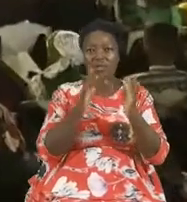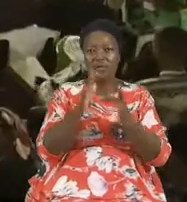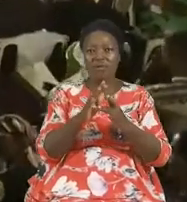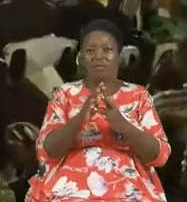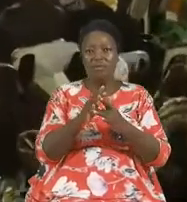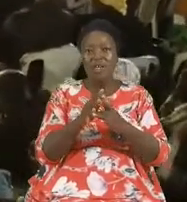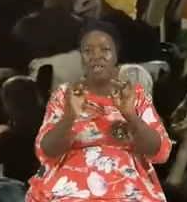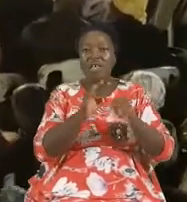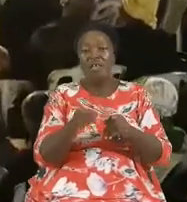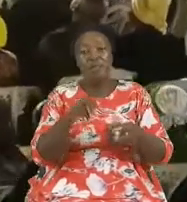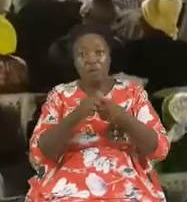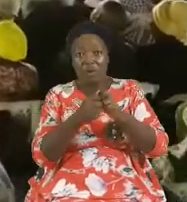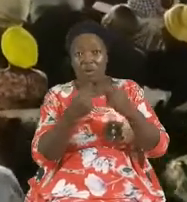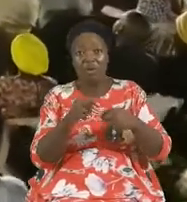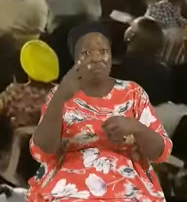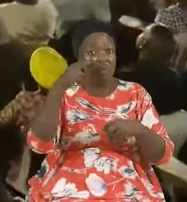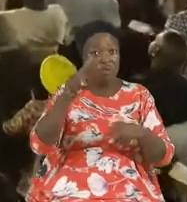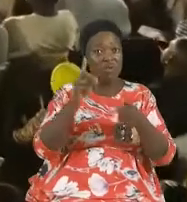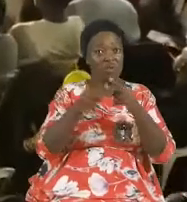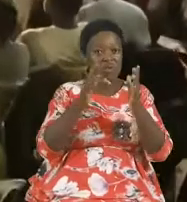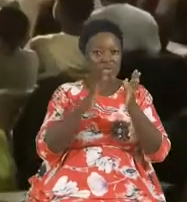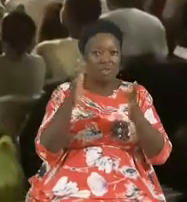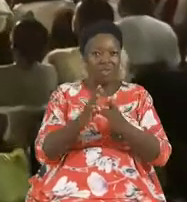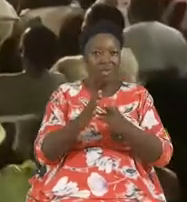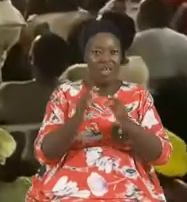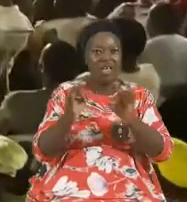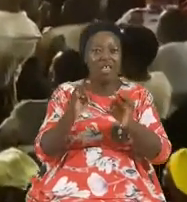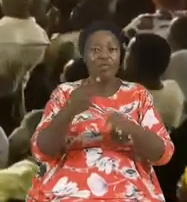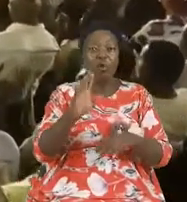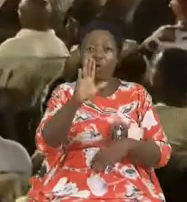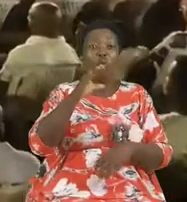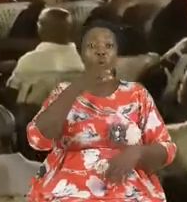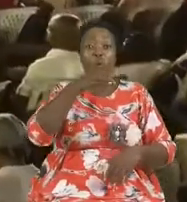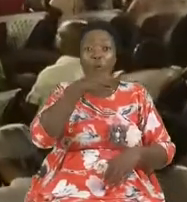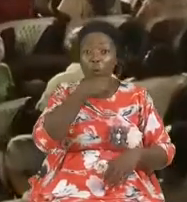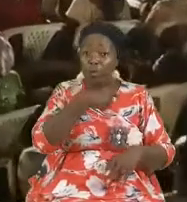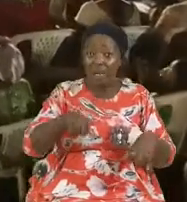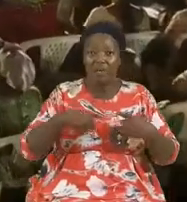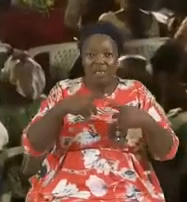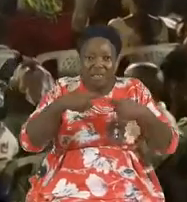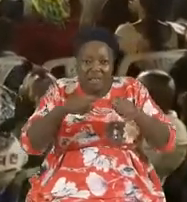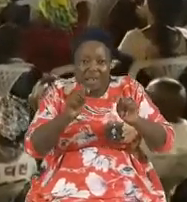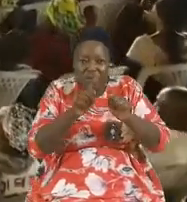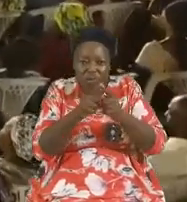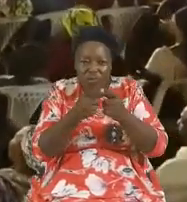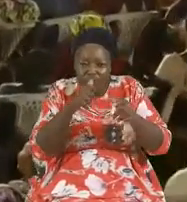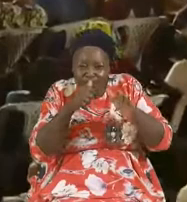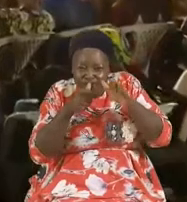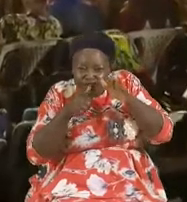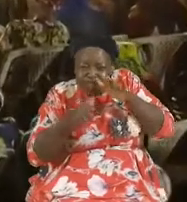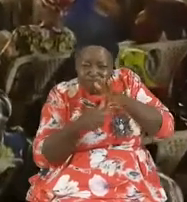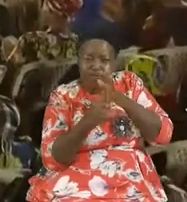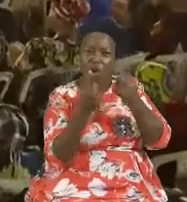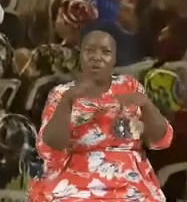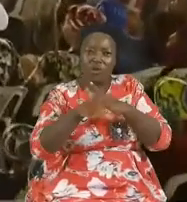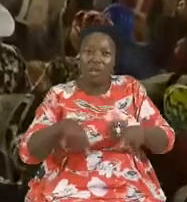temptation comes, looking unto Jesus. If trial comes, looking unto Jesus. If the old